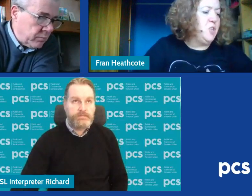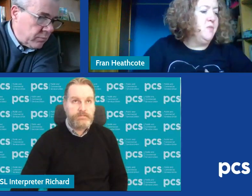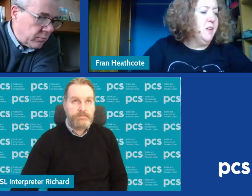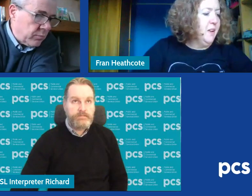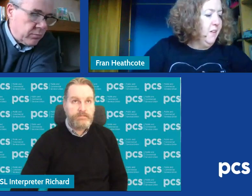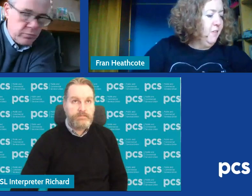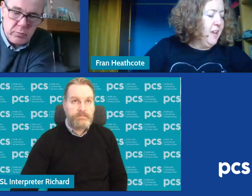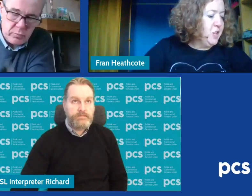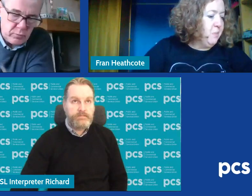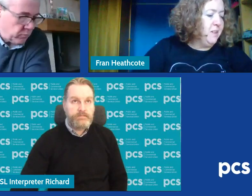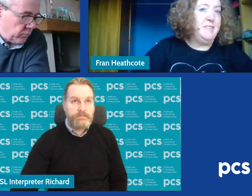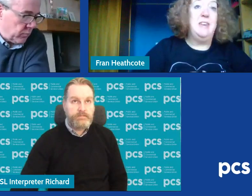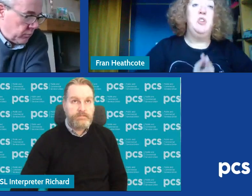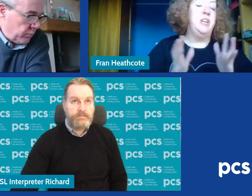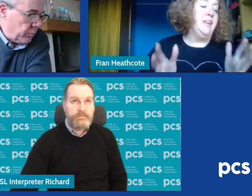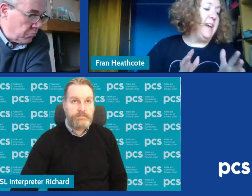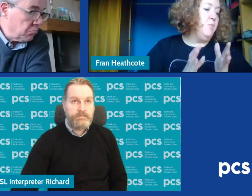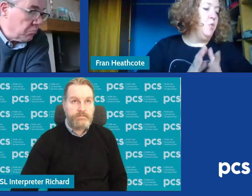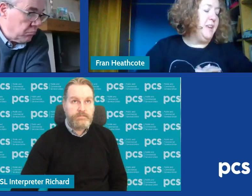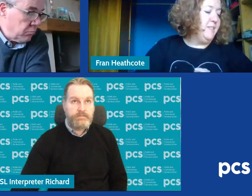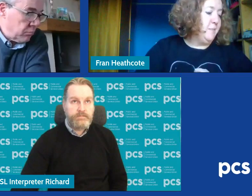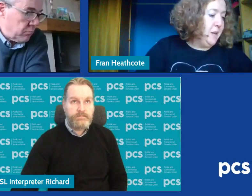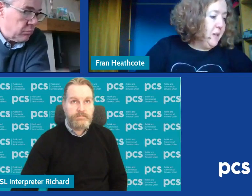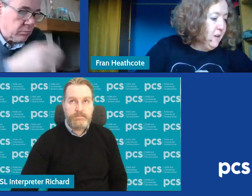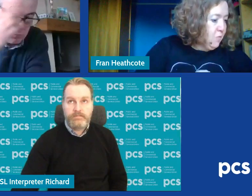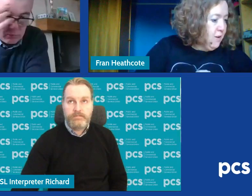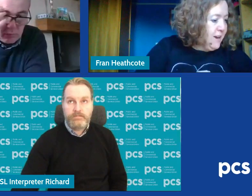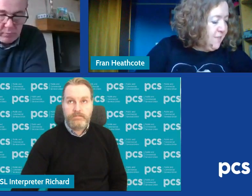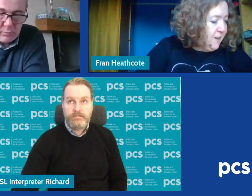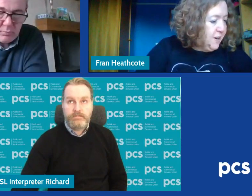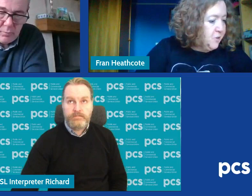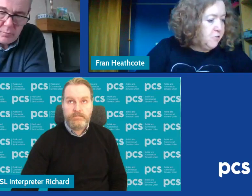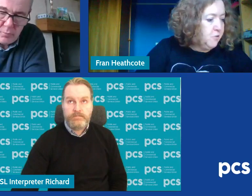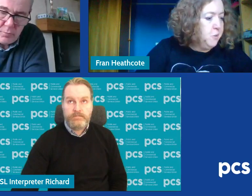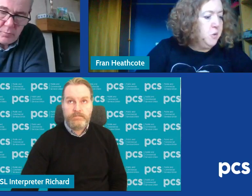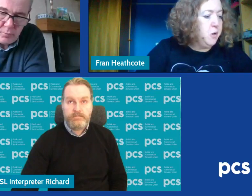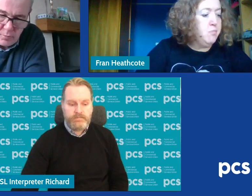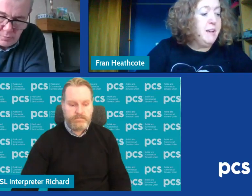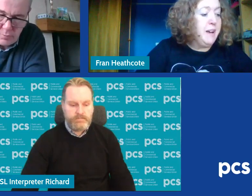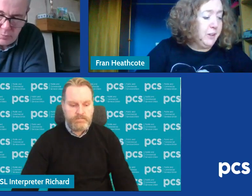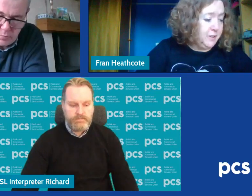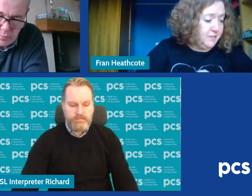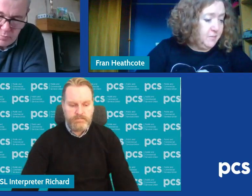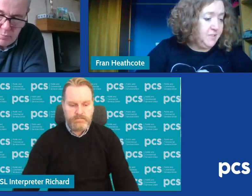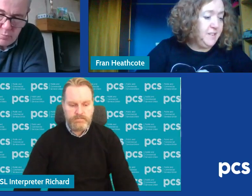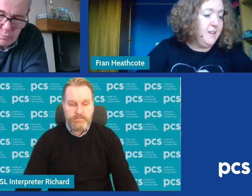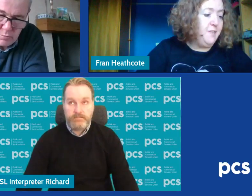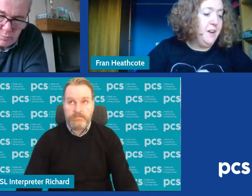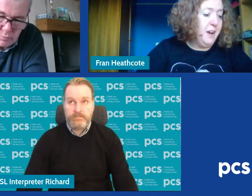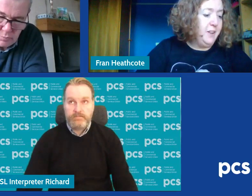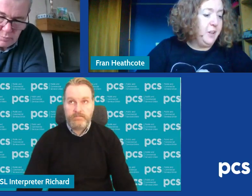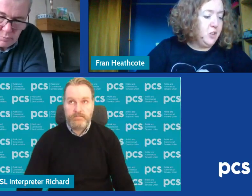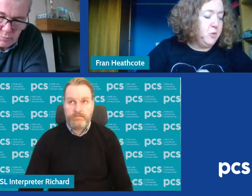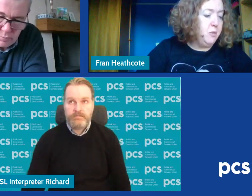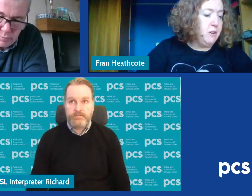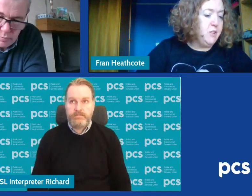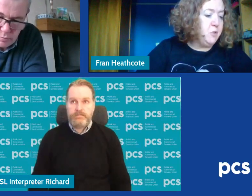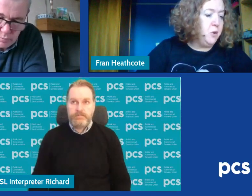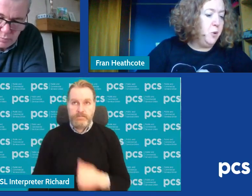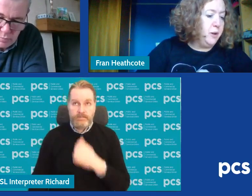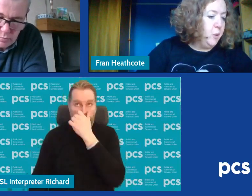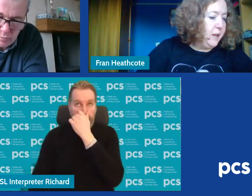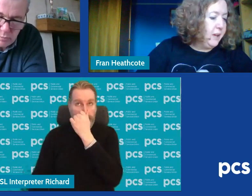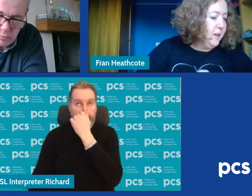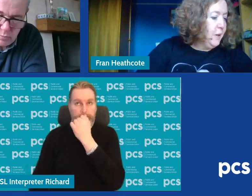targeted action for the HMRC, which again would need to be raised via your group. You could bring out the customs staff and the country would grind